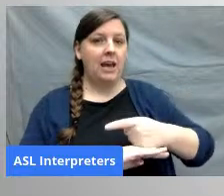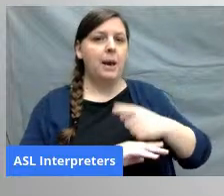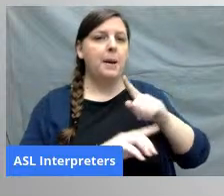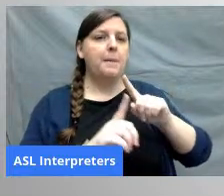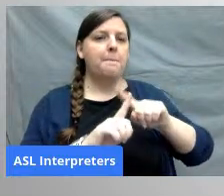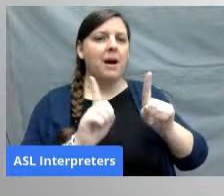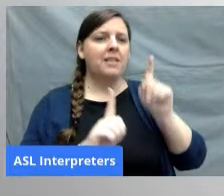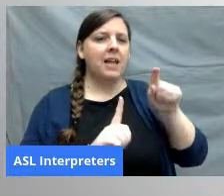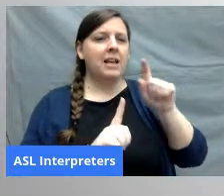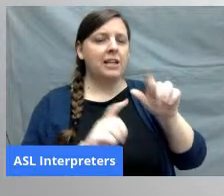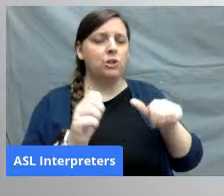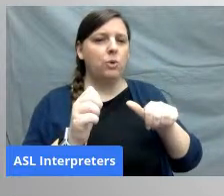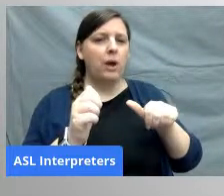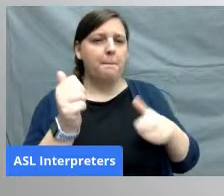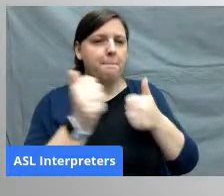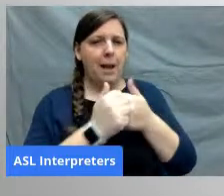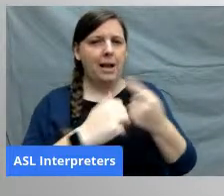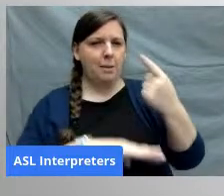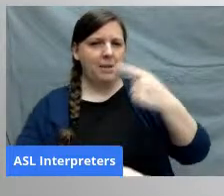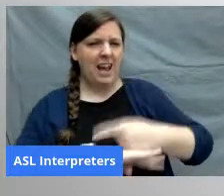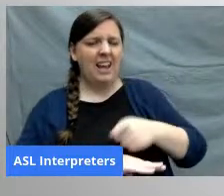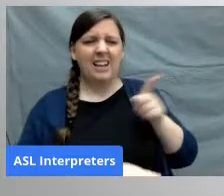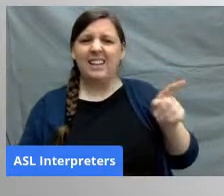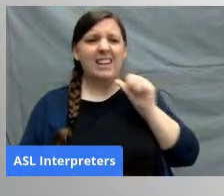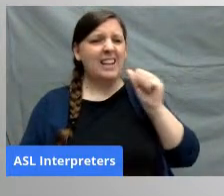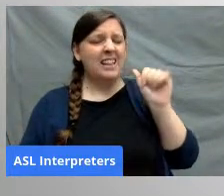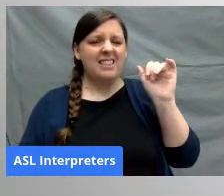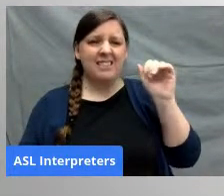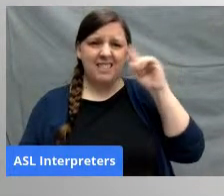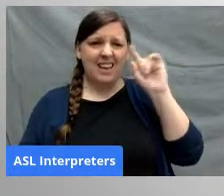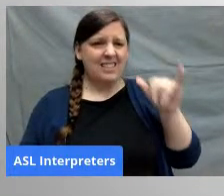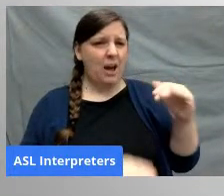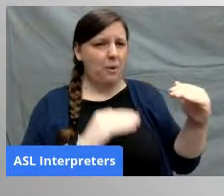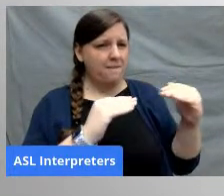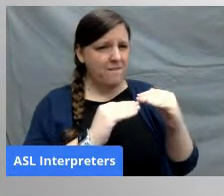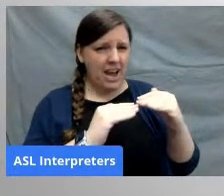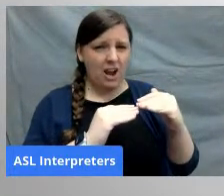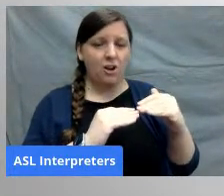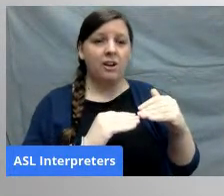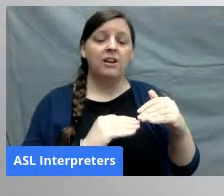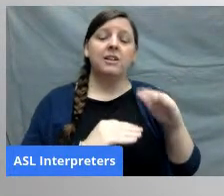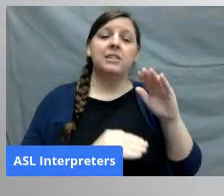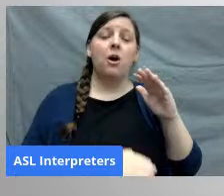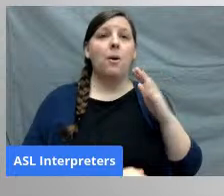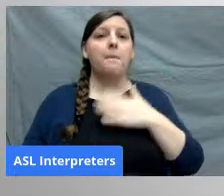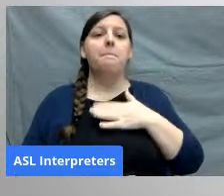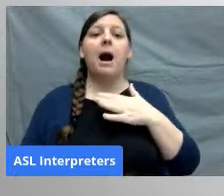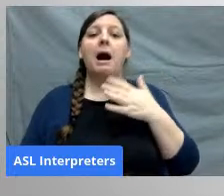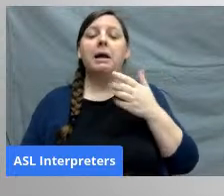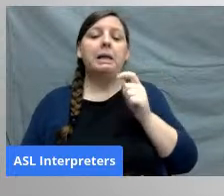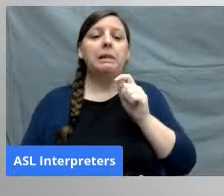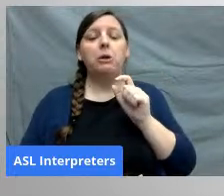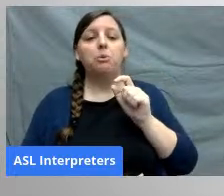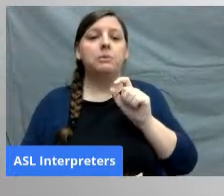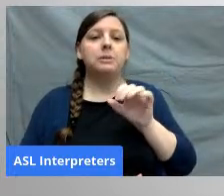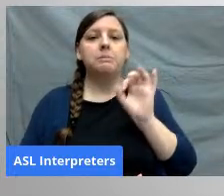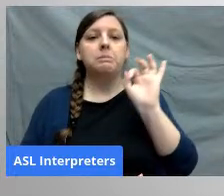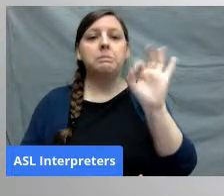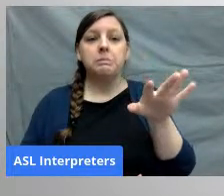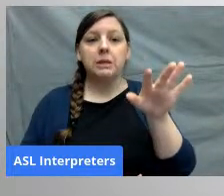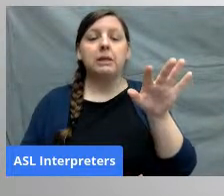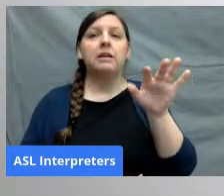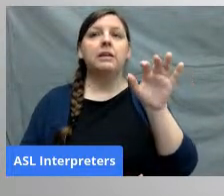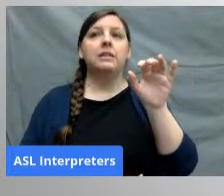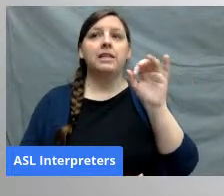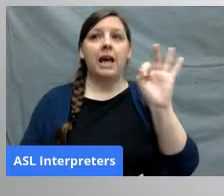fair. So I guess my little nugget would be, if we're still in a situation where we're having to kind of make up